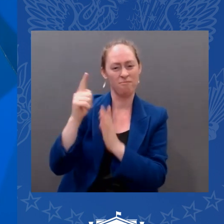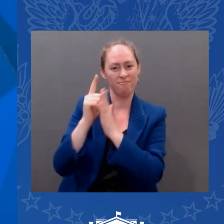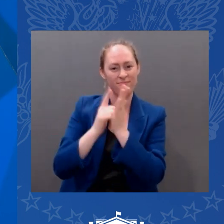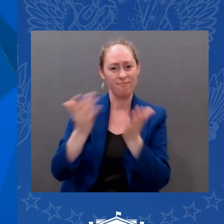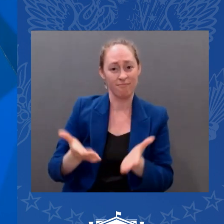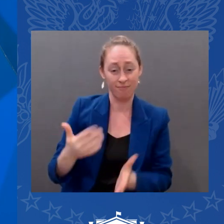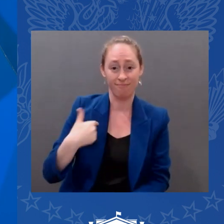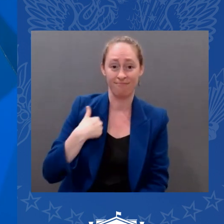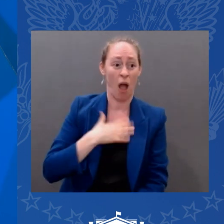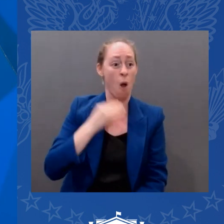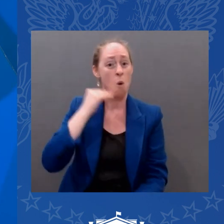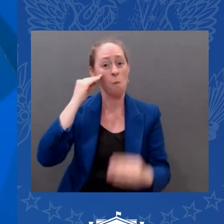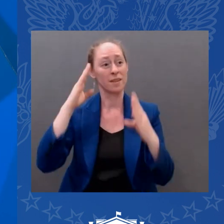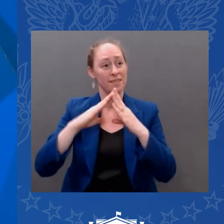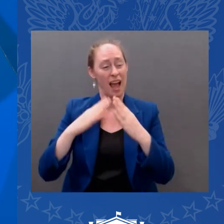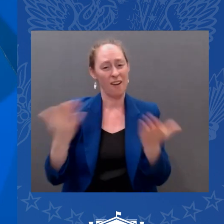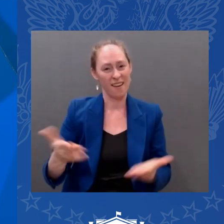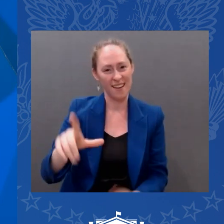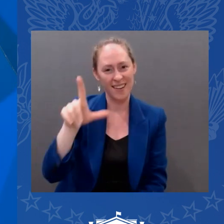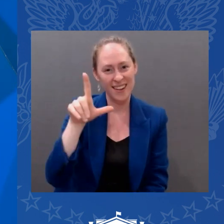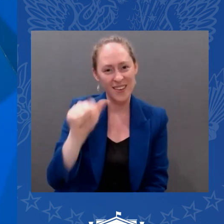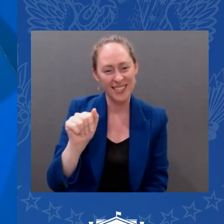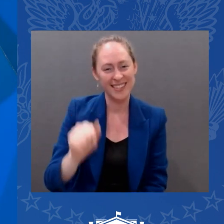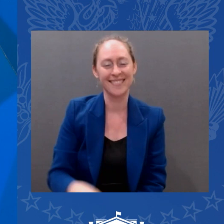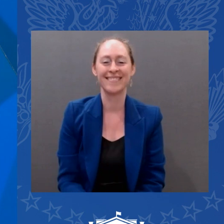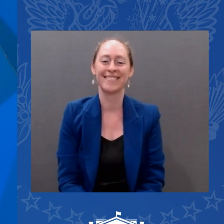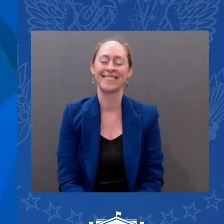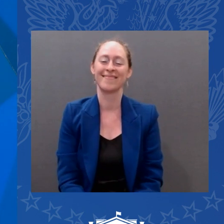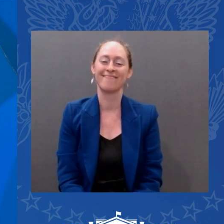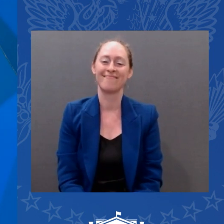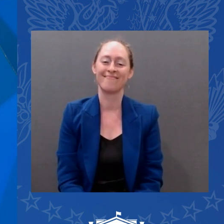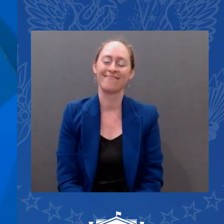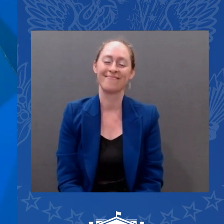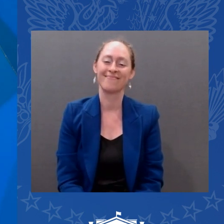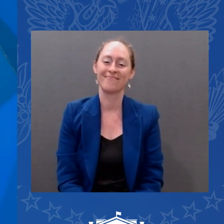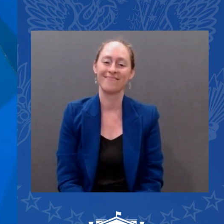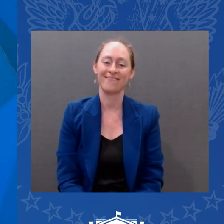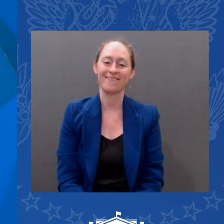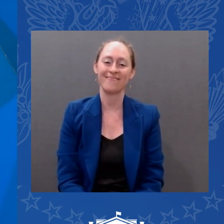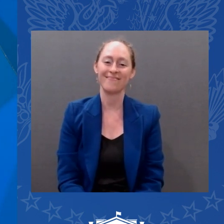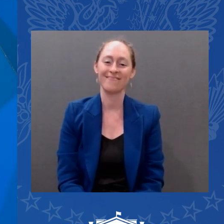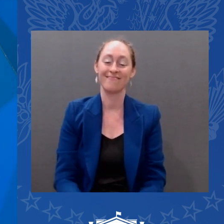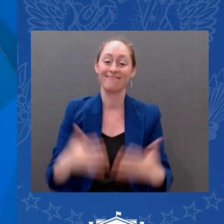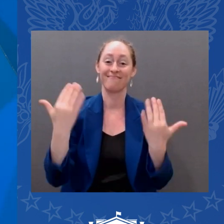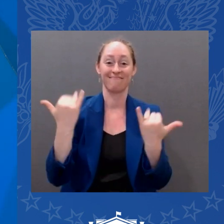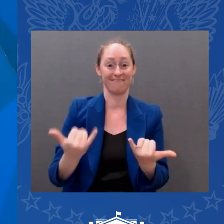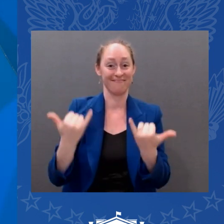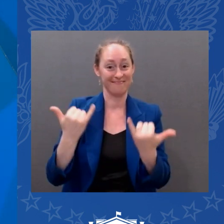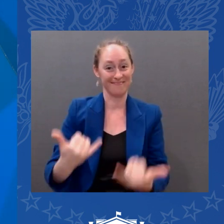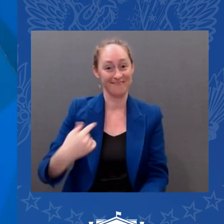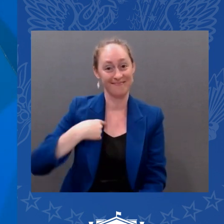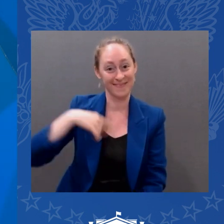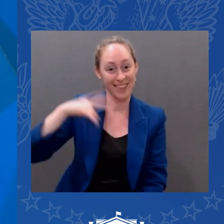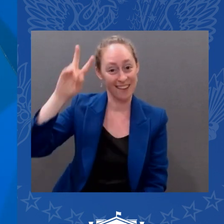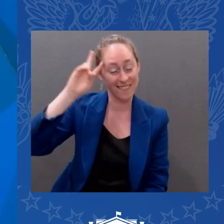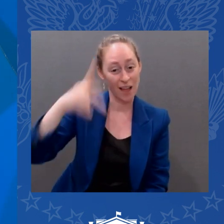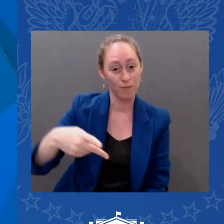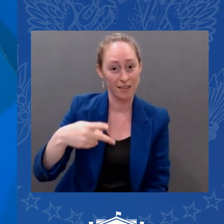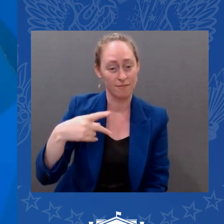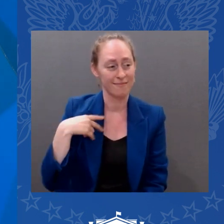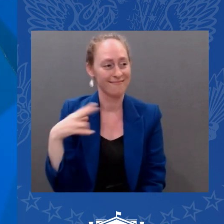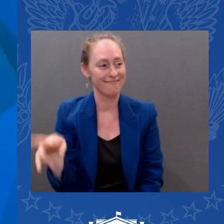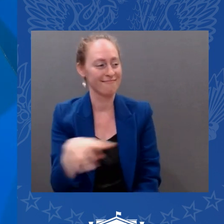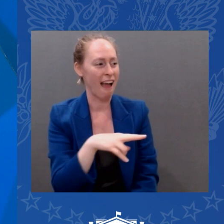to acknowledge, as the Governor mentioned, California is a place where ambitions and